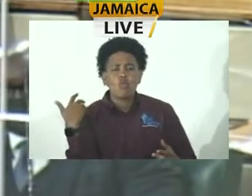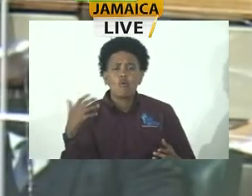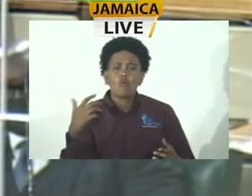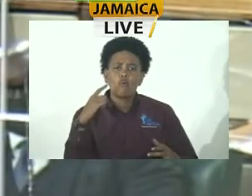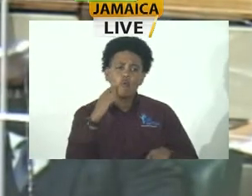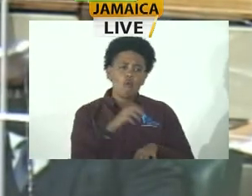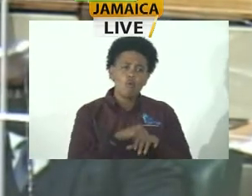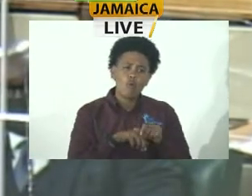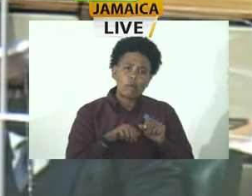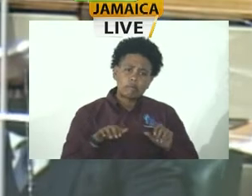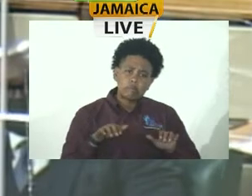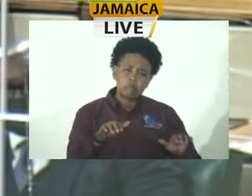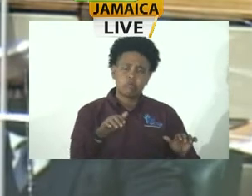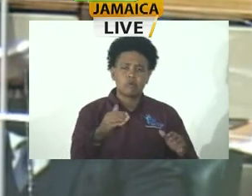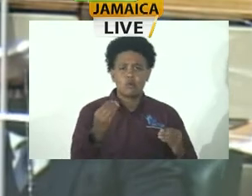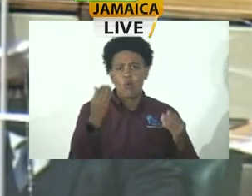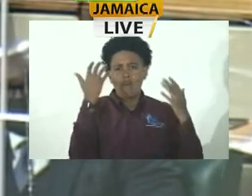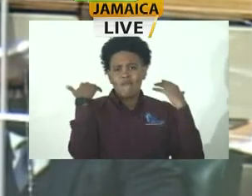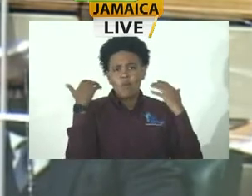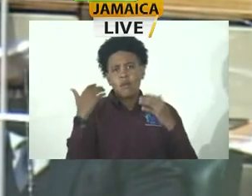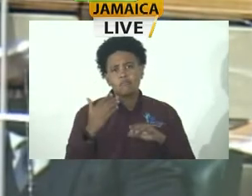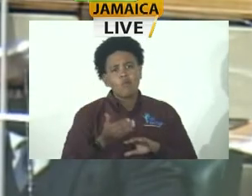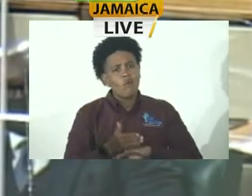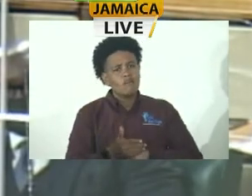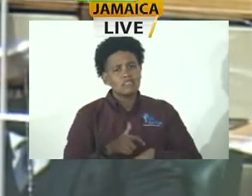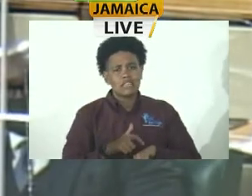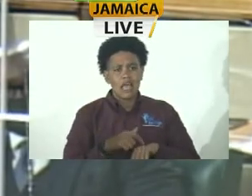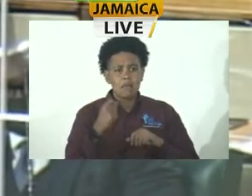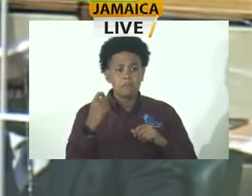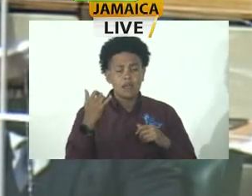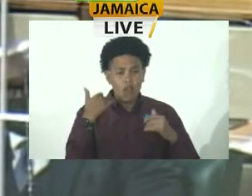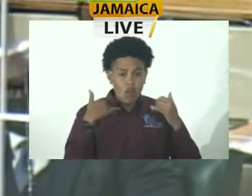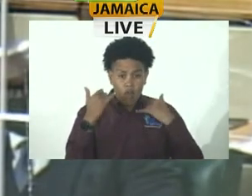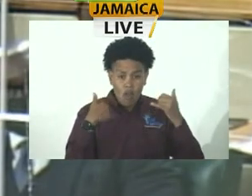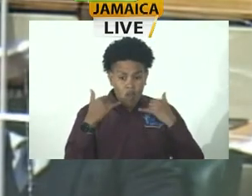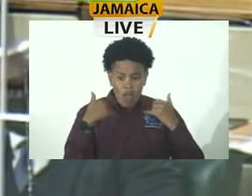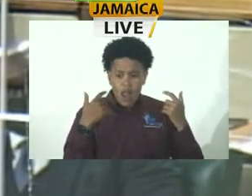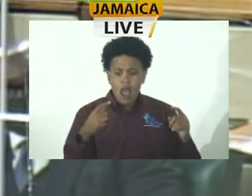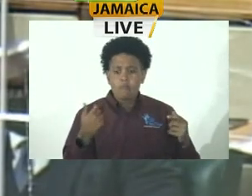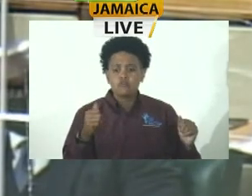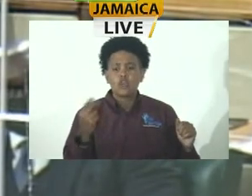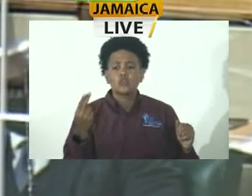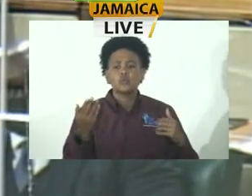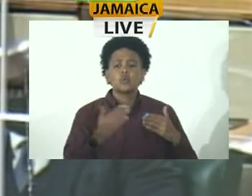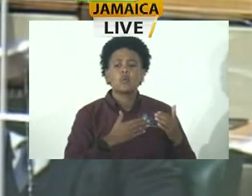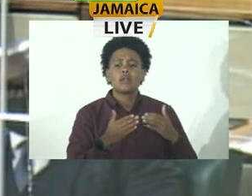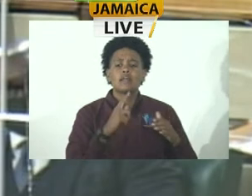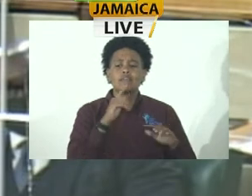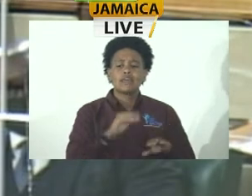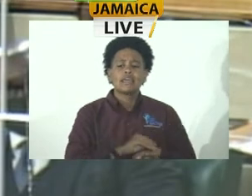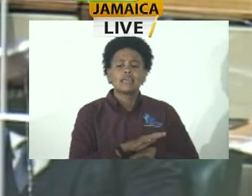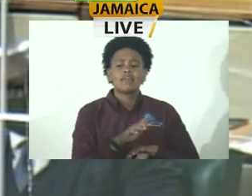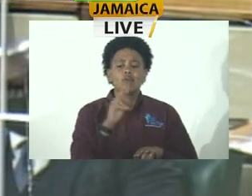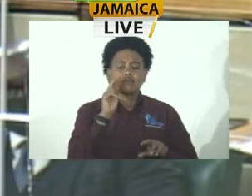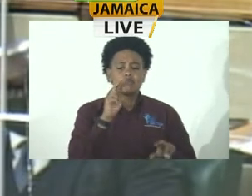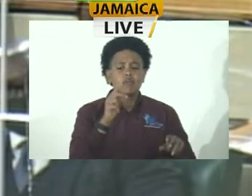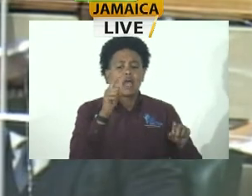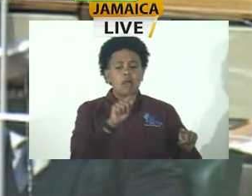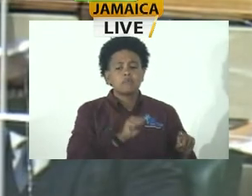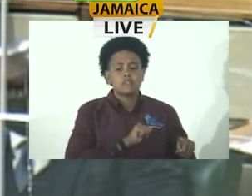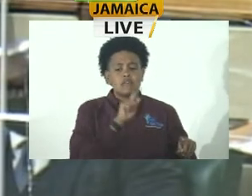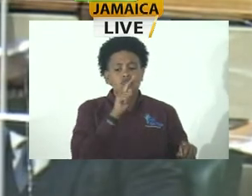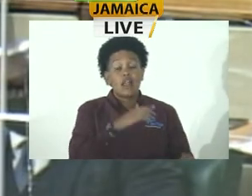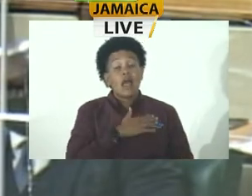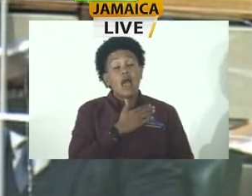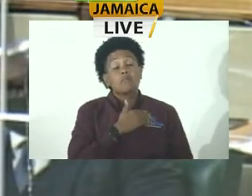overtime many of us would have got the calls trying to use whatever influence there was and i'm happy to say